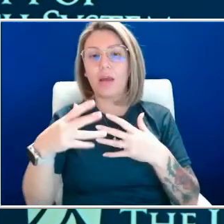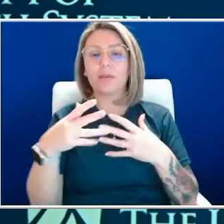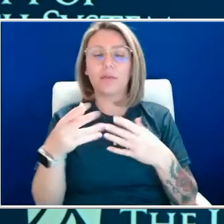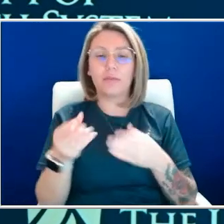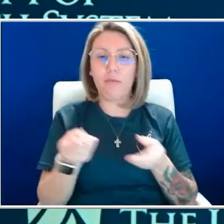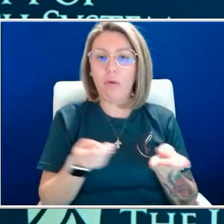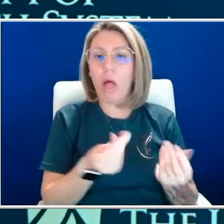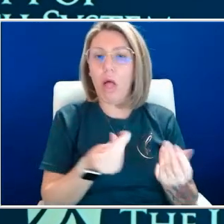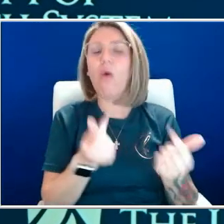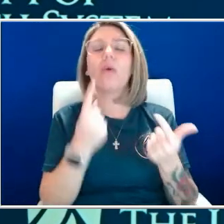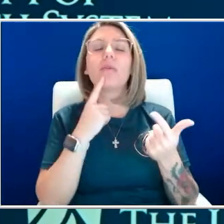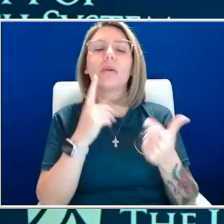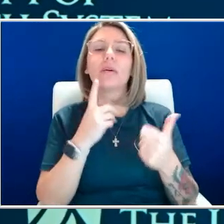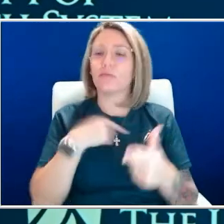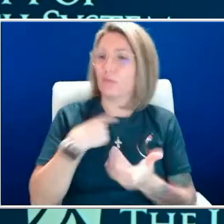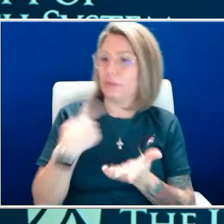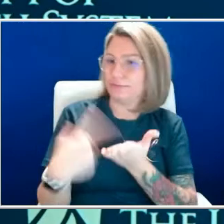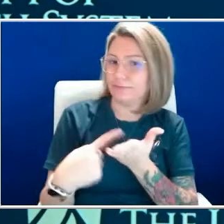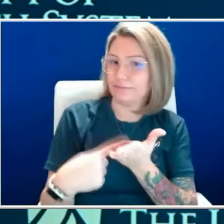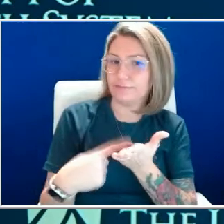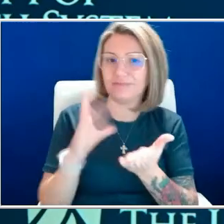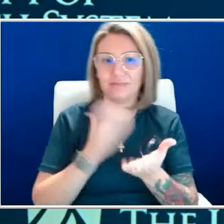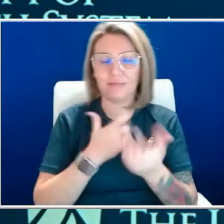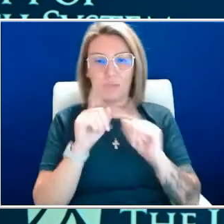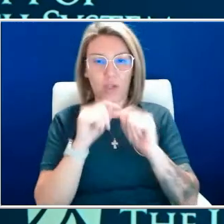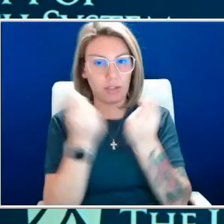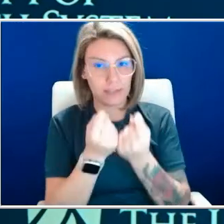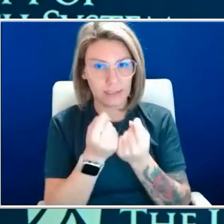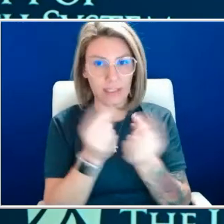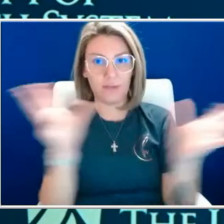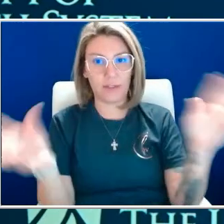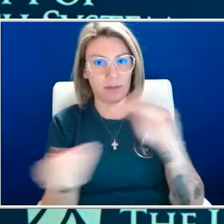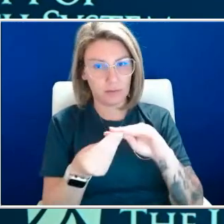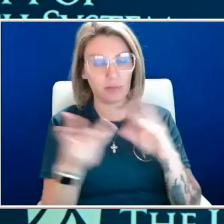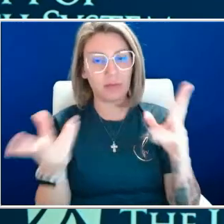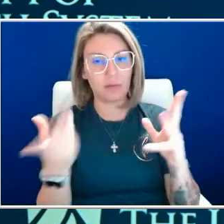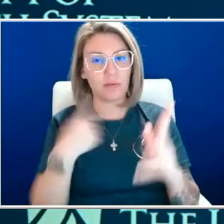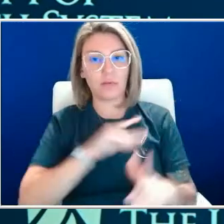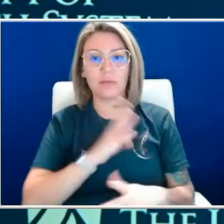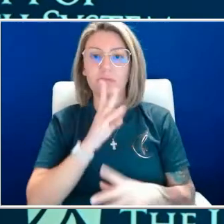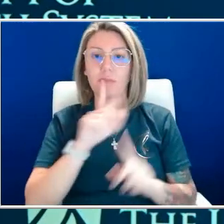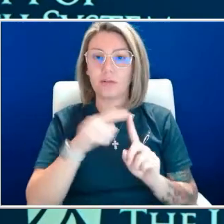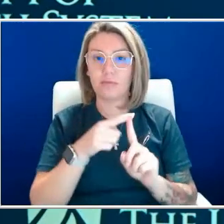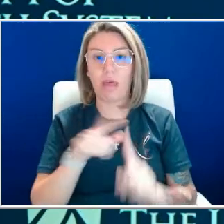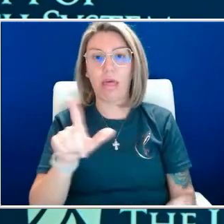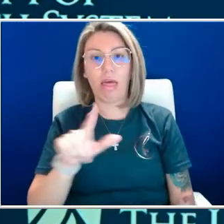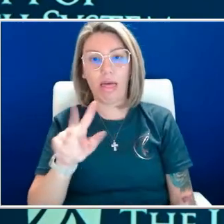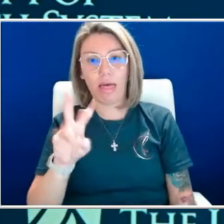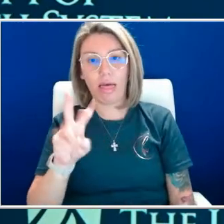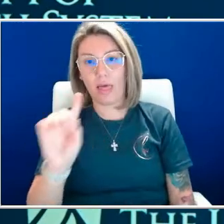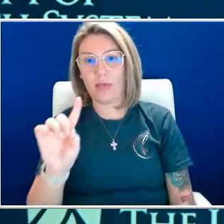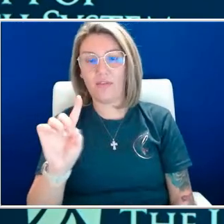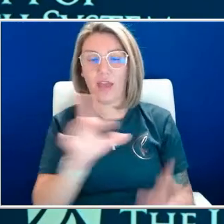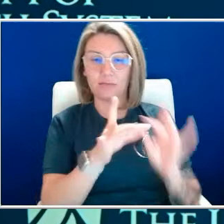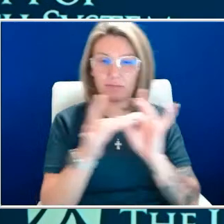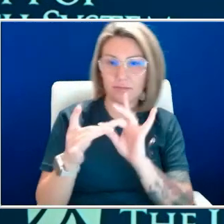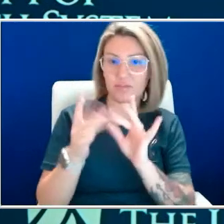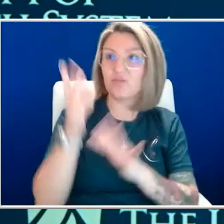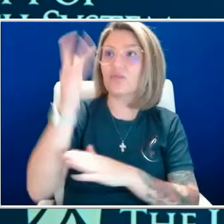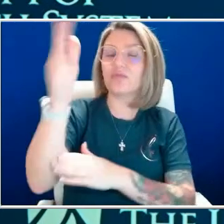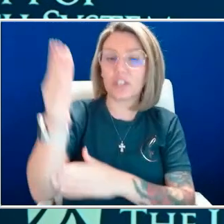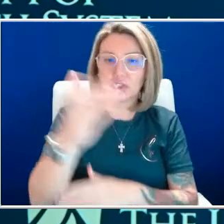has mentioned, our team is, you know, very cohesive, and you know, we talked about an LVAD for Jackie to bridge her to an eventual heart transplantation,